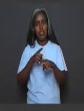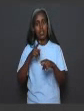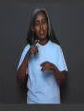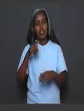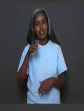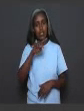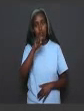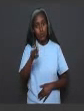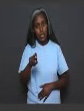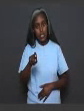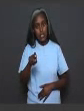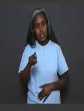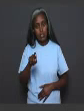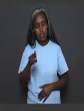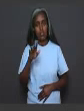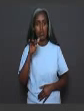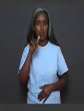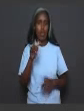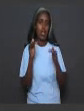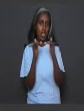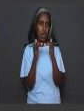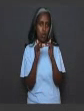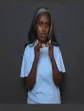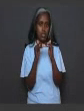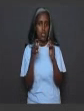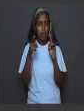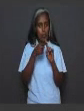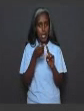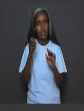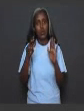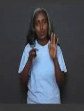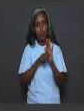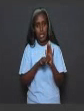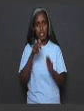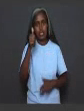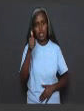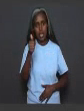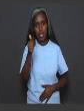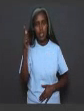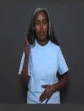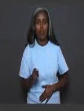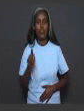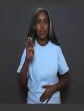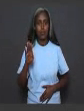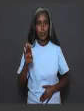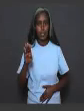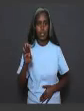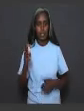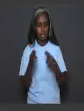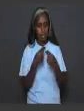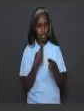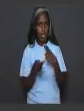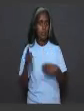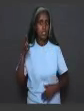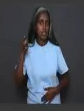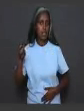would be y equals plus or minus a over b